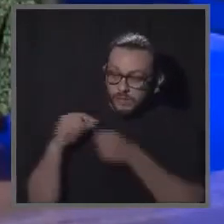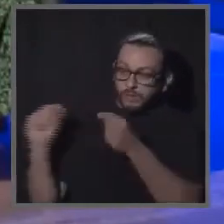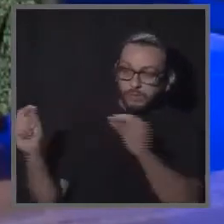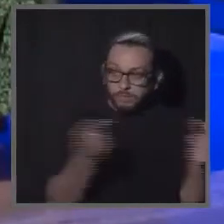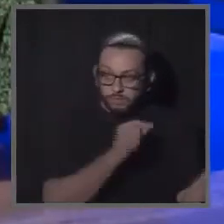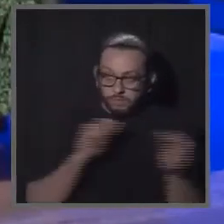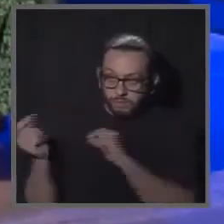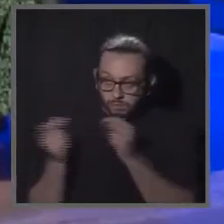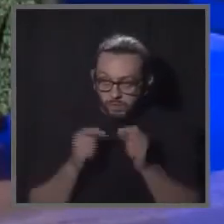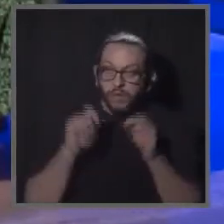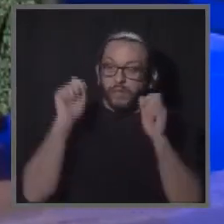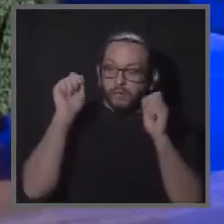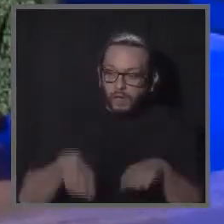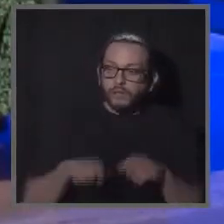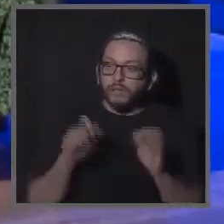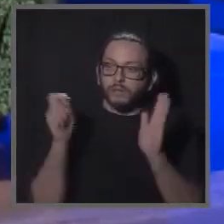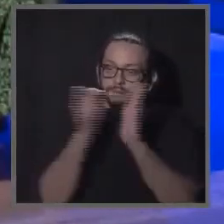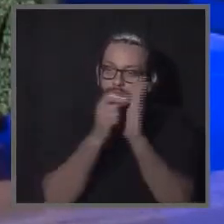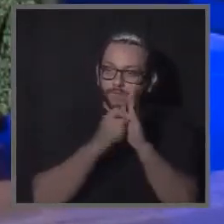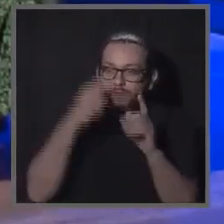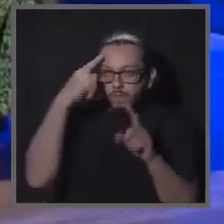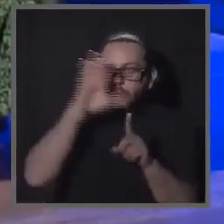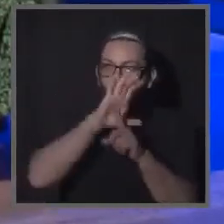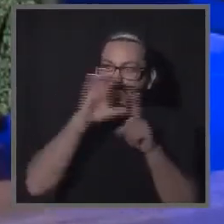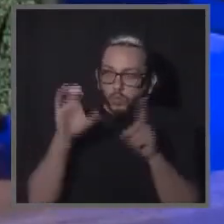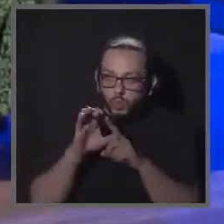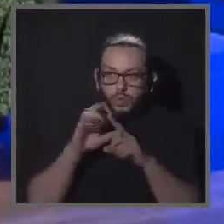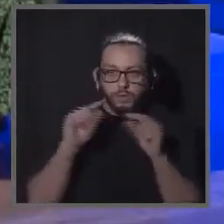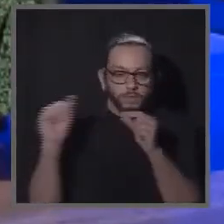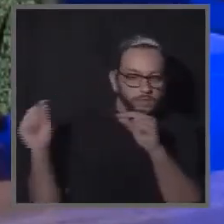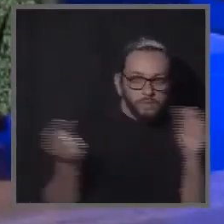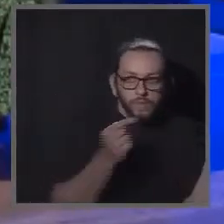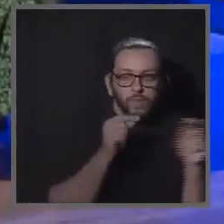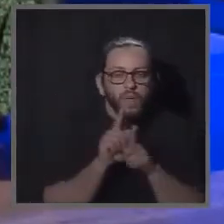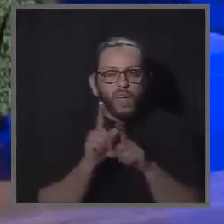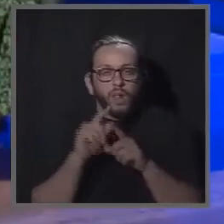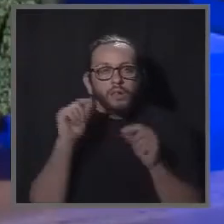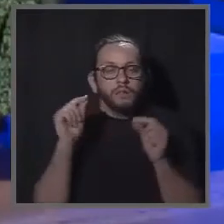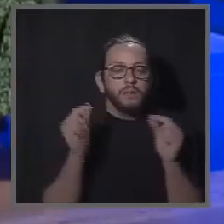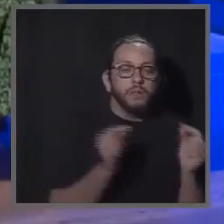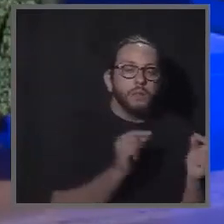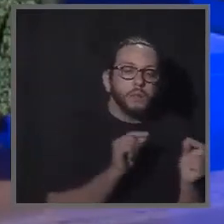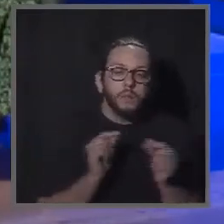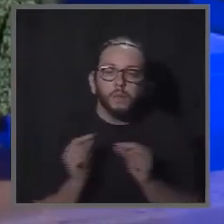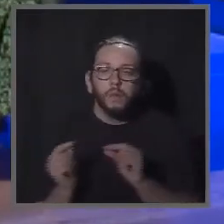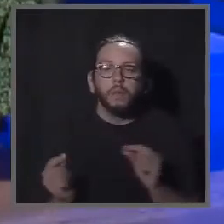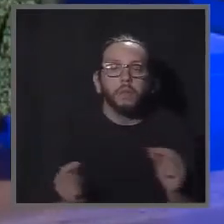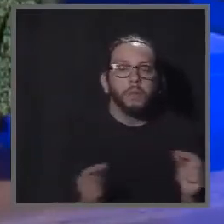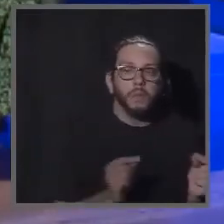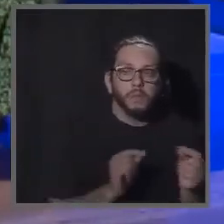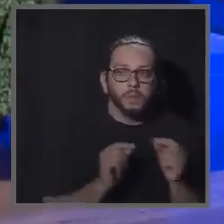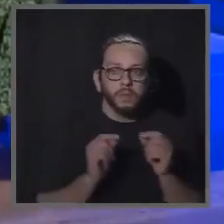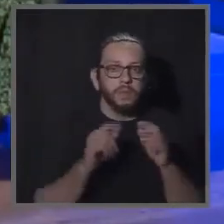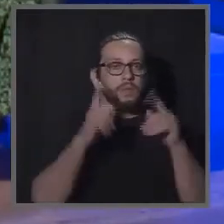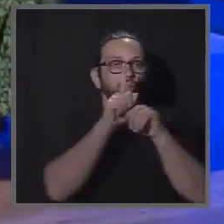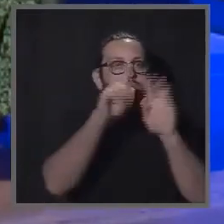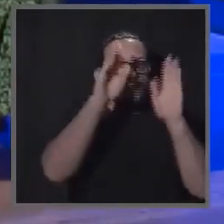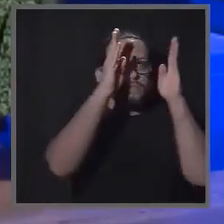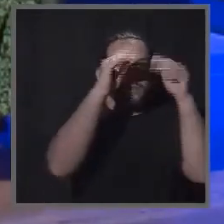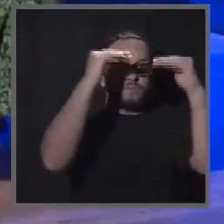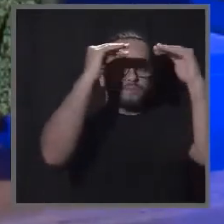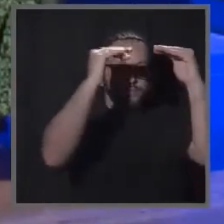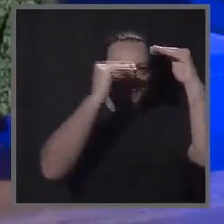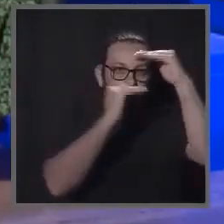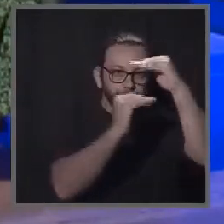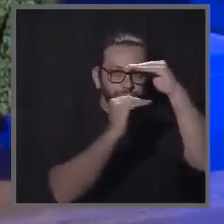the debate of the cultural agenda, it is still very frail and very vertical. And here we have a